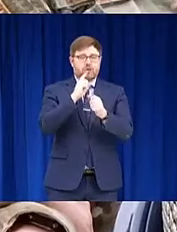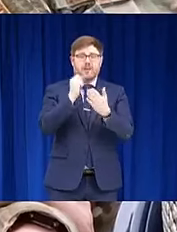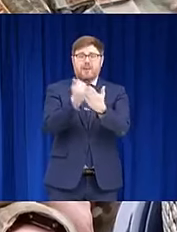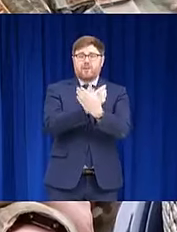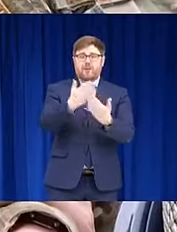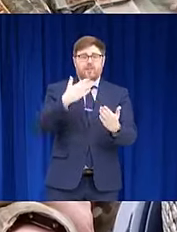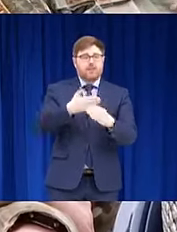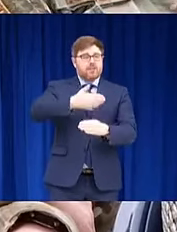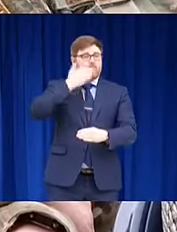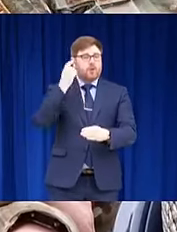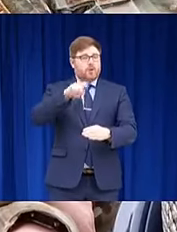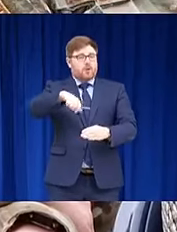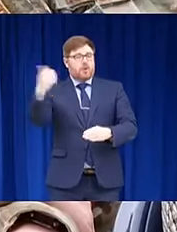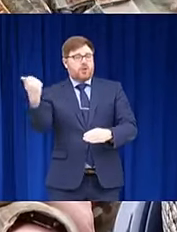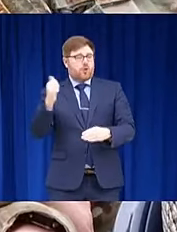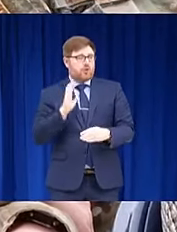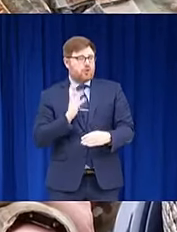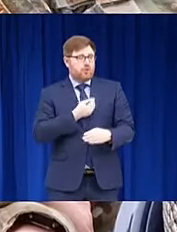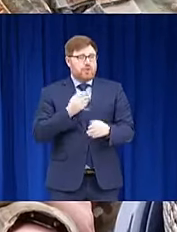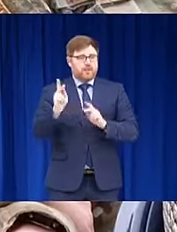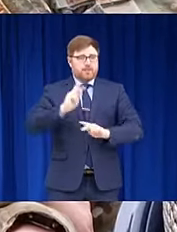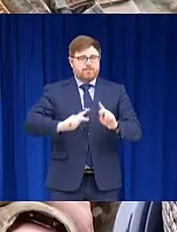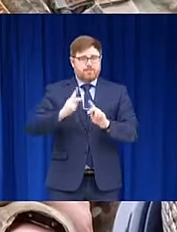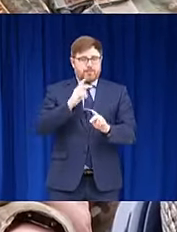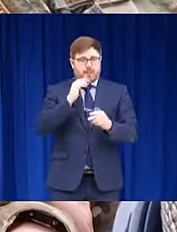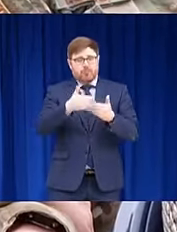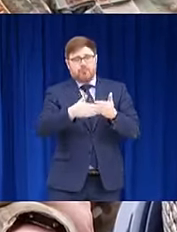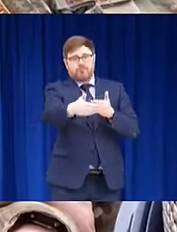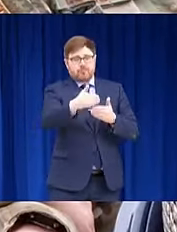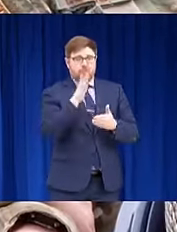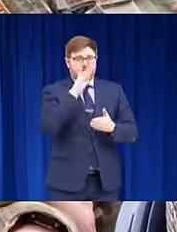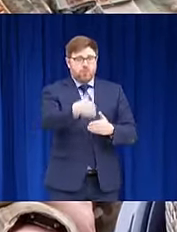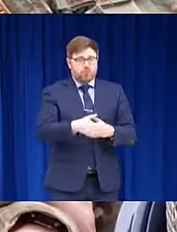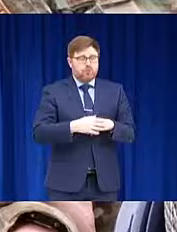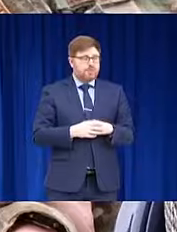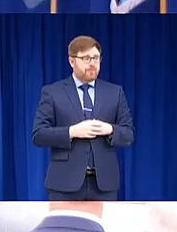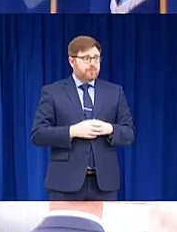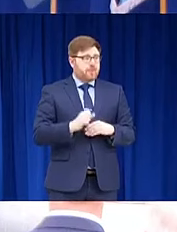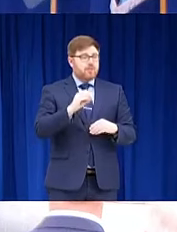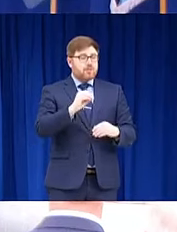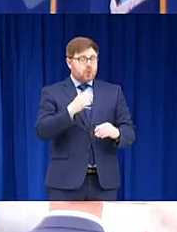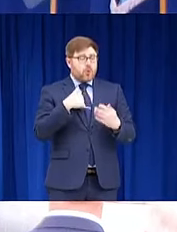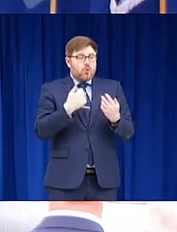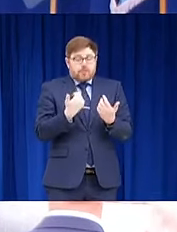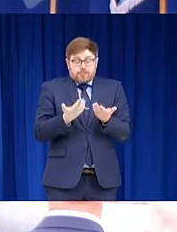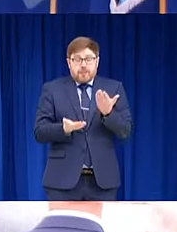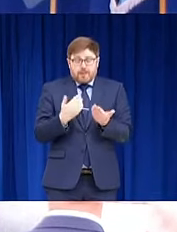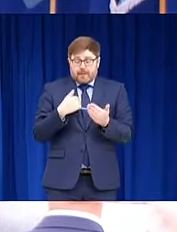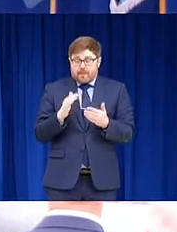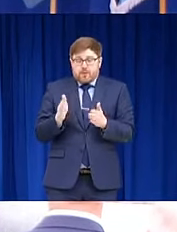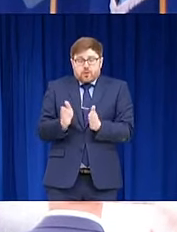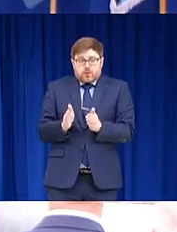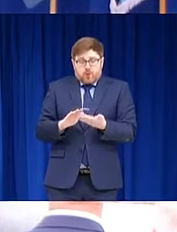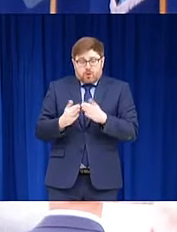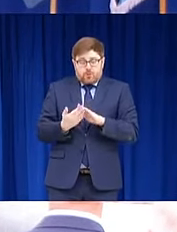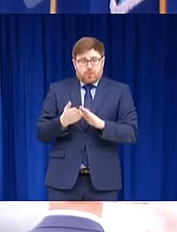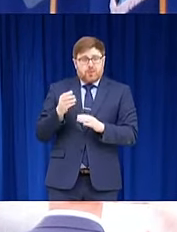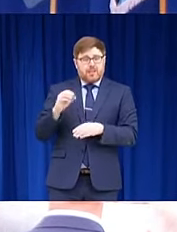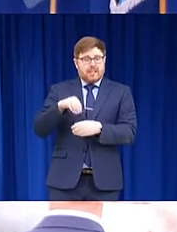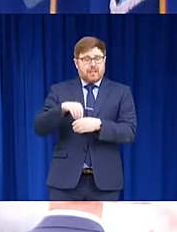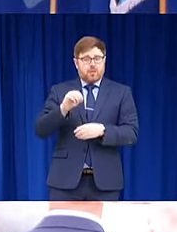work started small, simply educating the people around me on what it means to be transgender and building a small community out at Osan Air